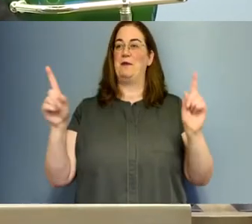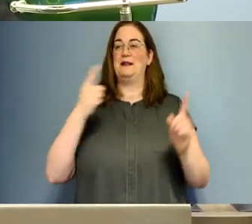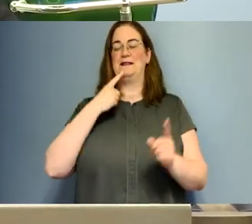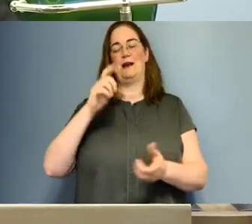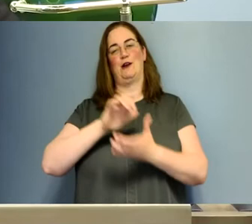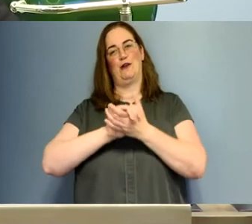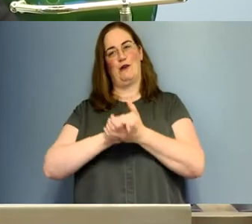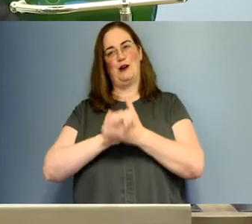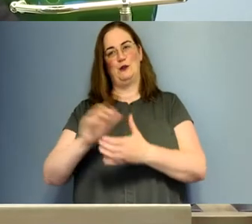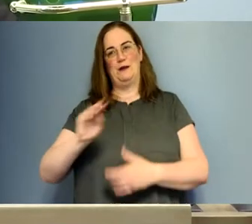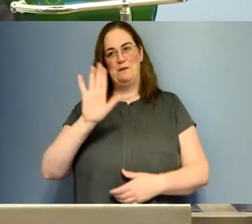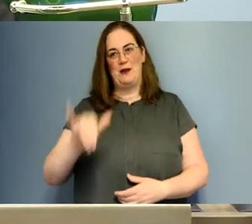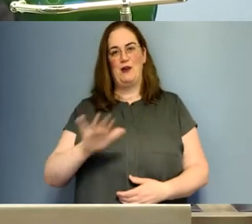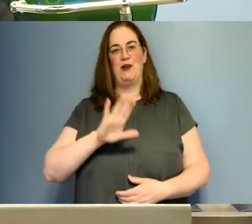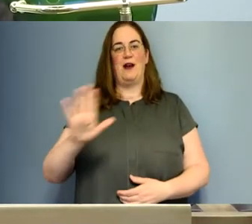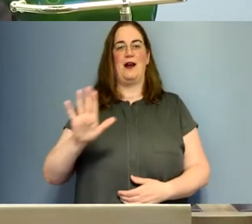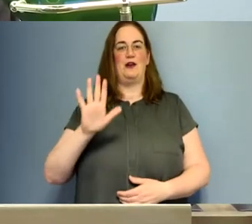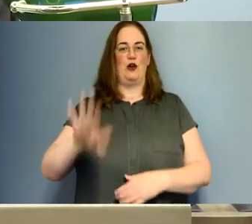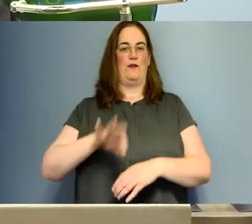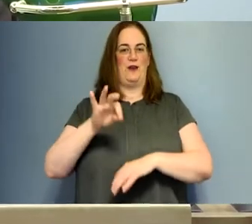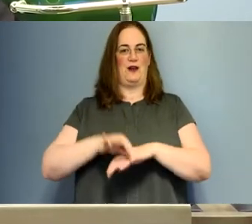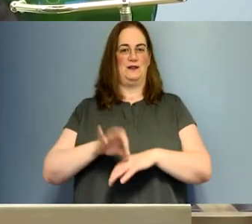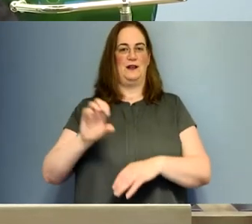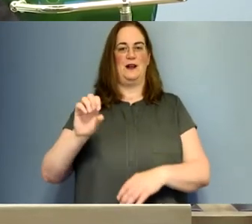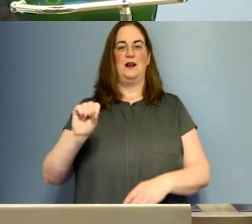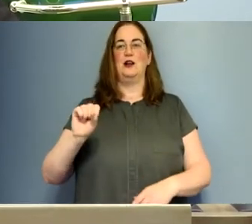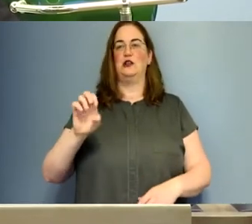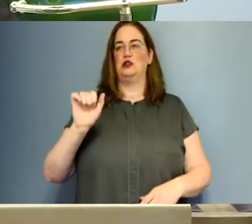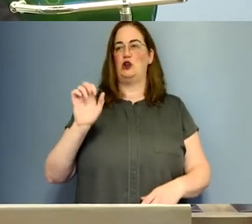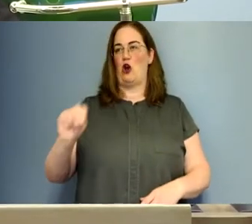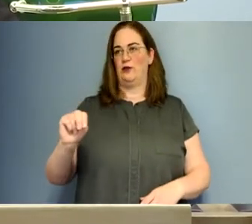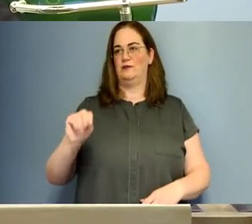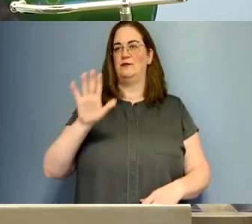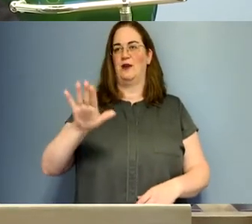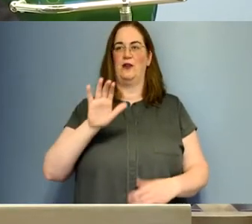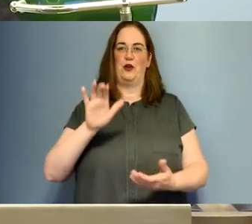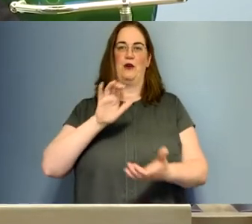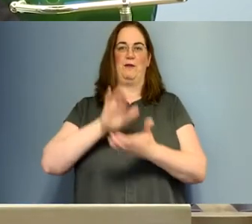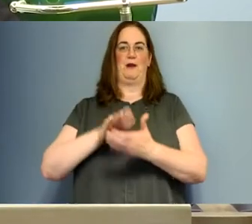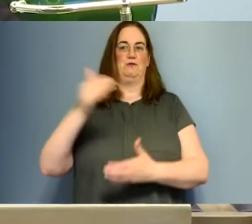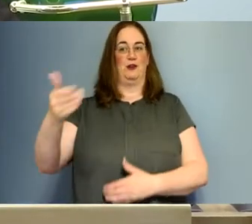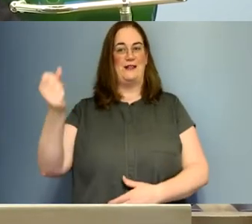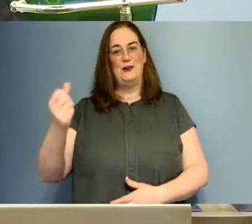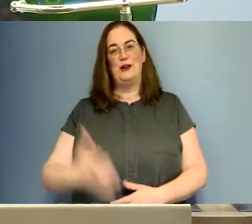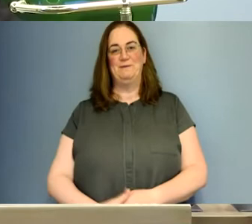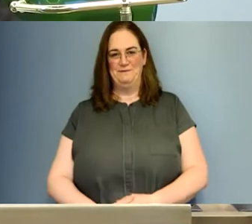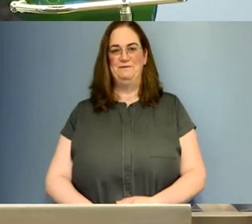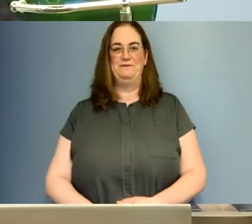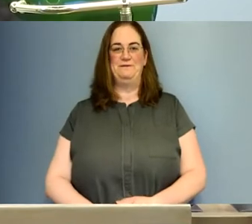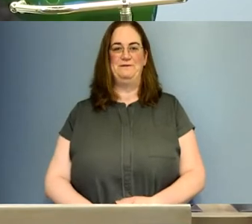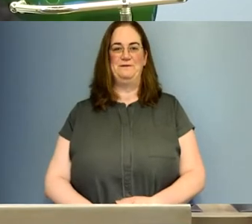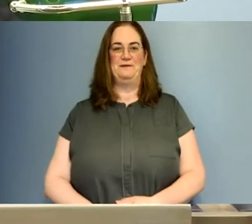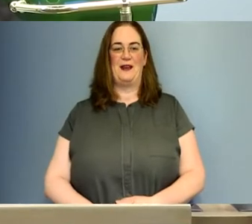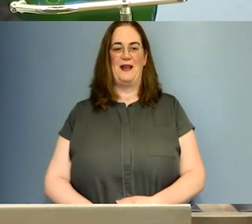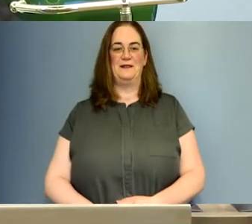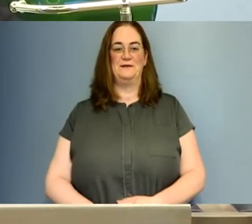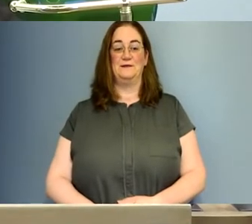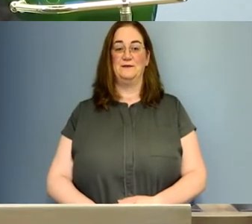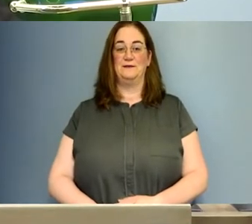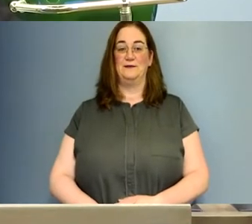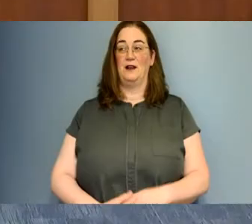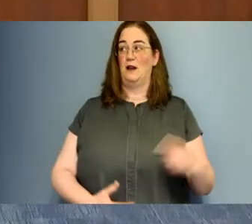congratulate Mary and her fiance Sean on their marriage on Saturday. And are we all